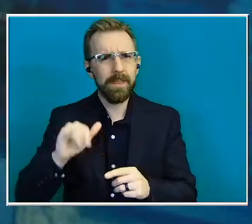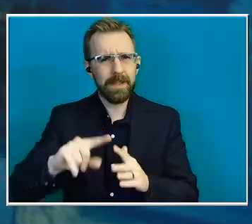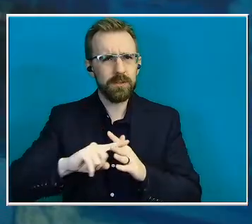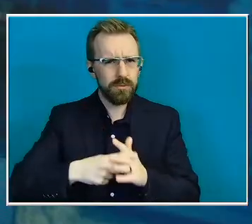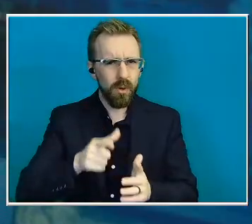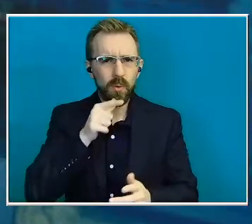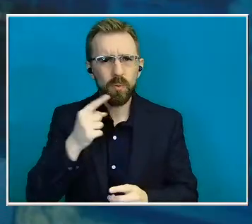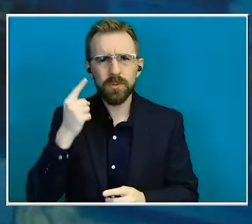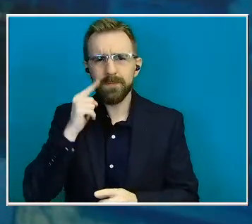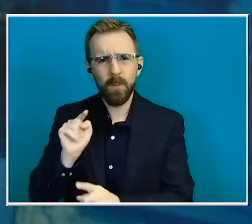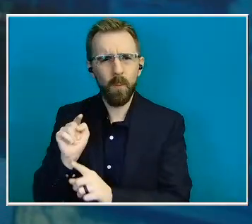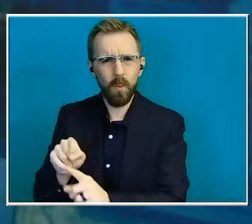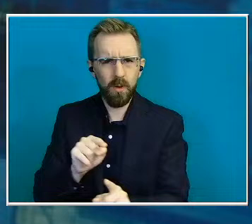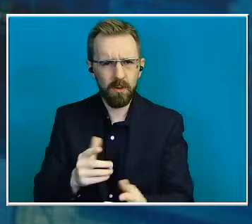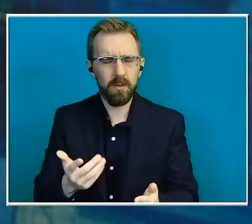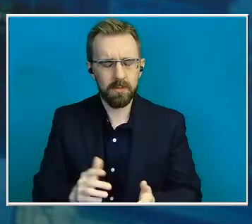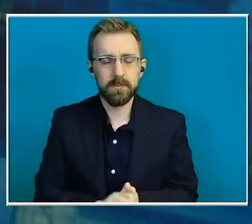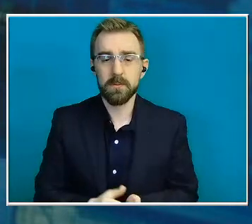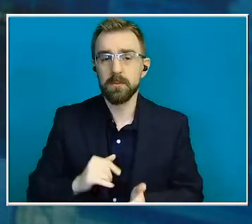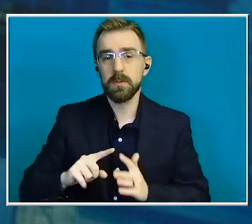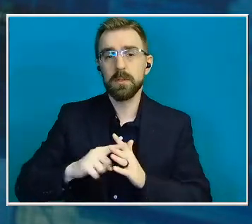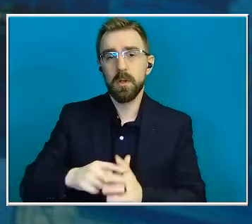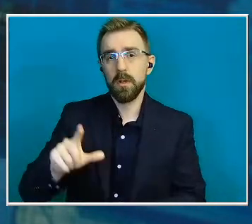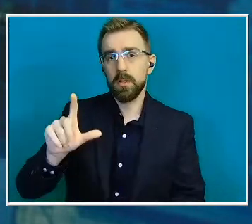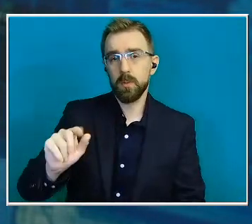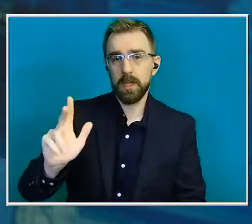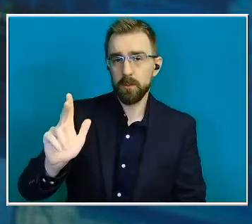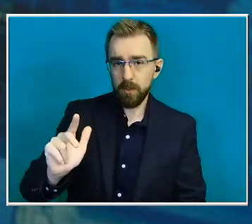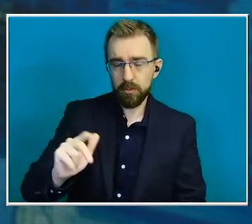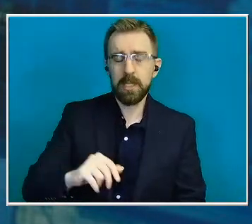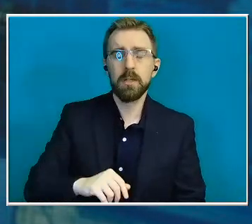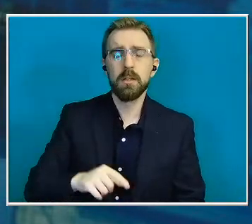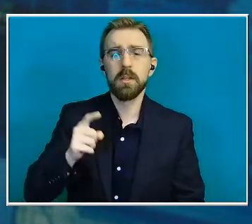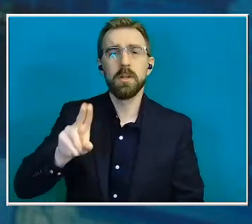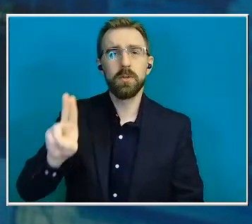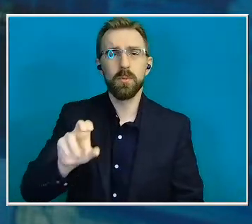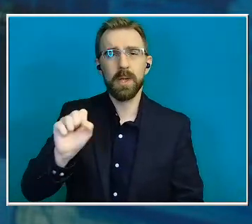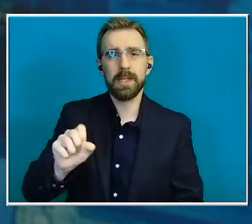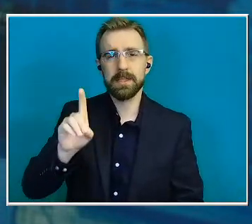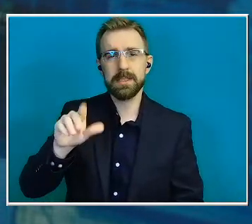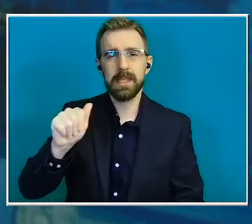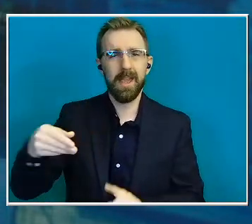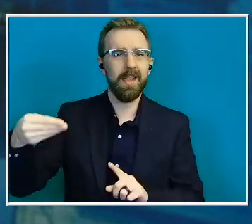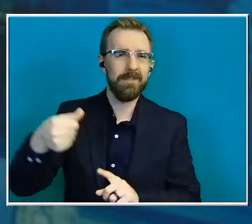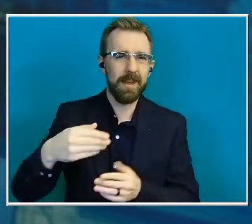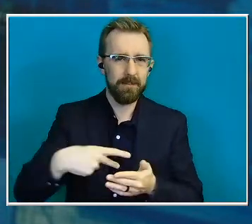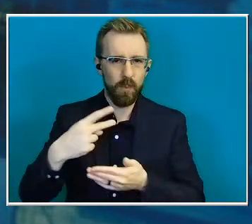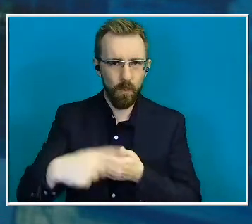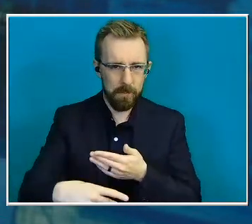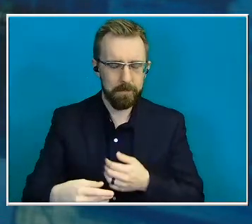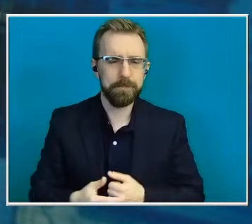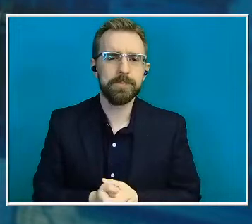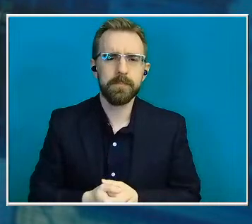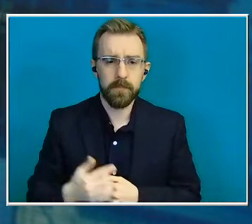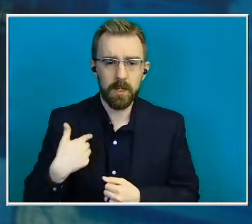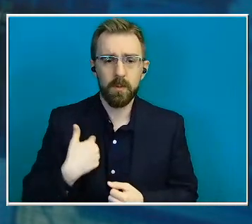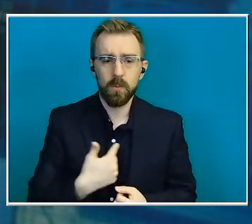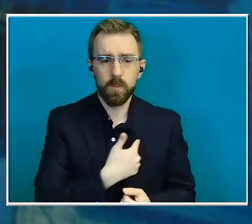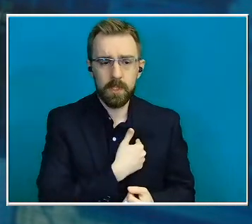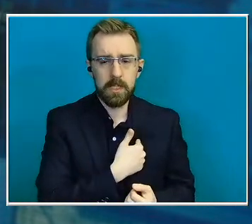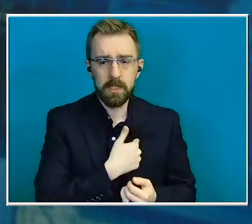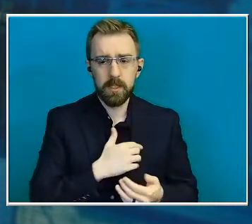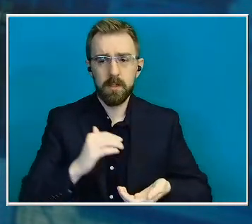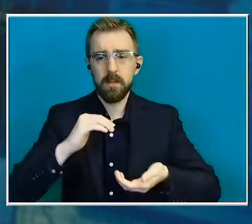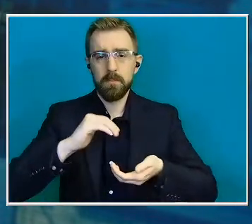we started in 2023. It's a USDA-funded program. We partnered with a number